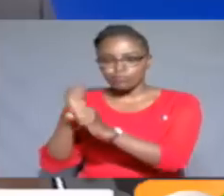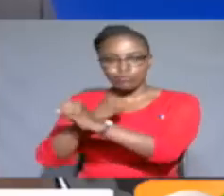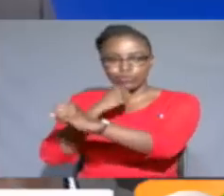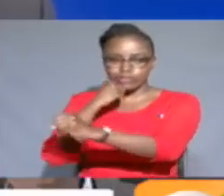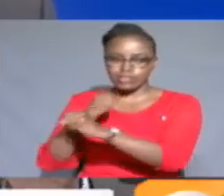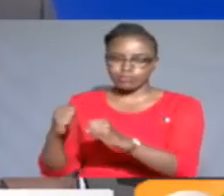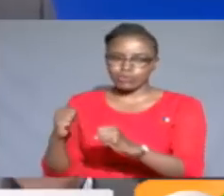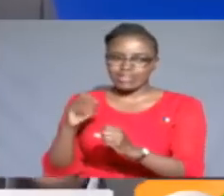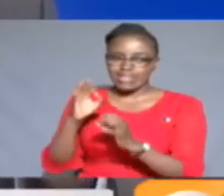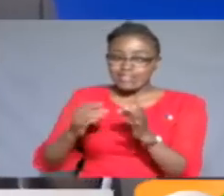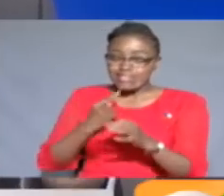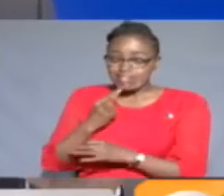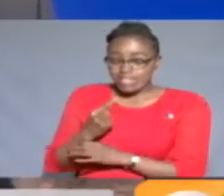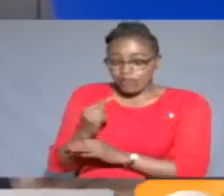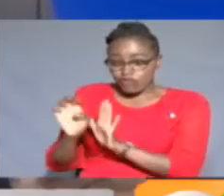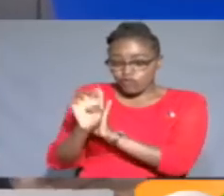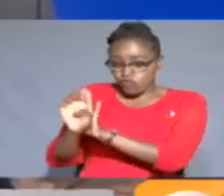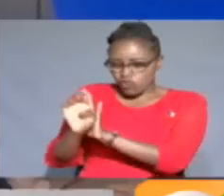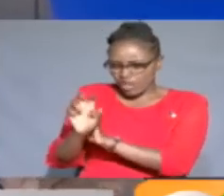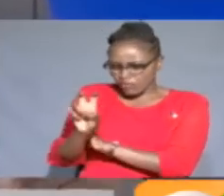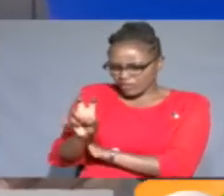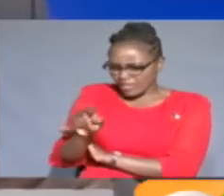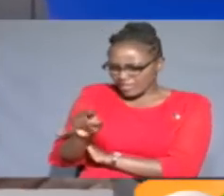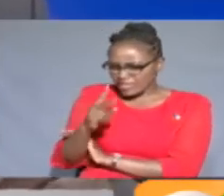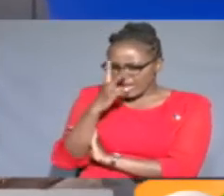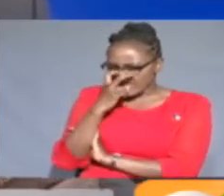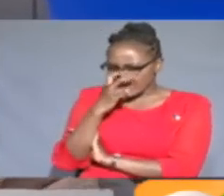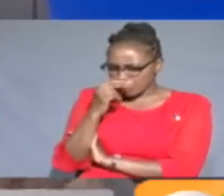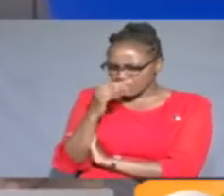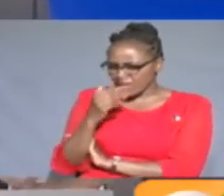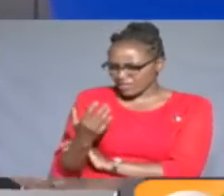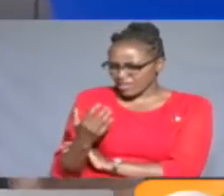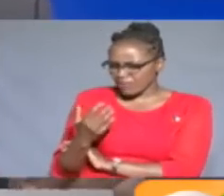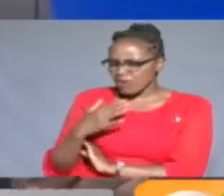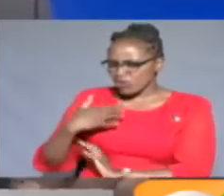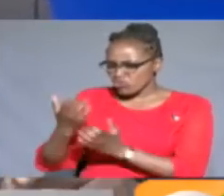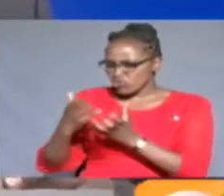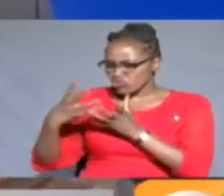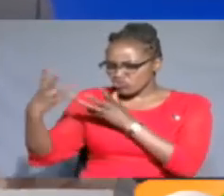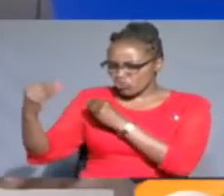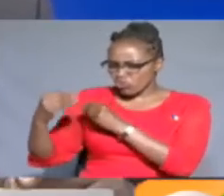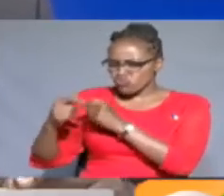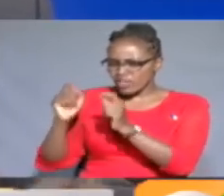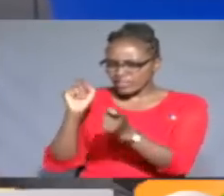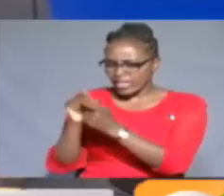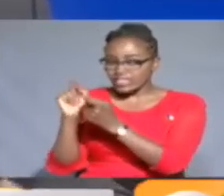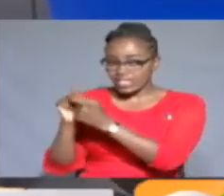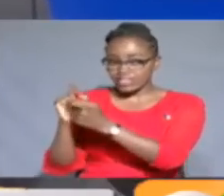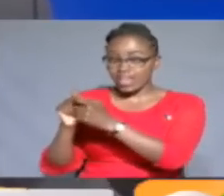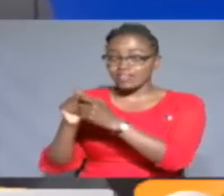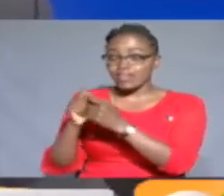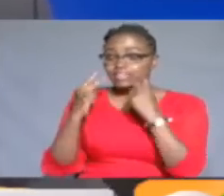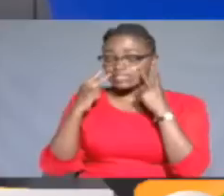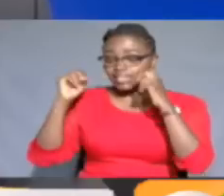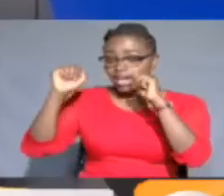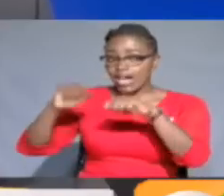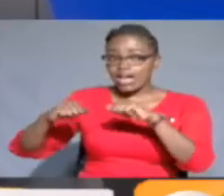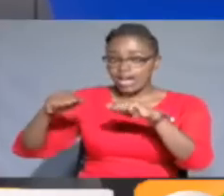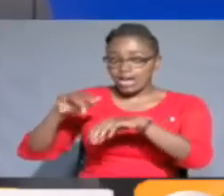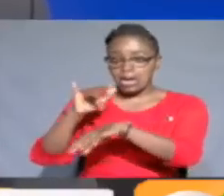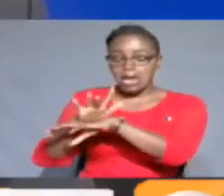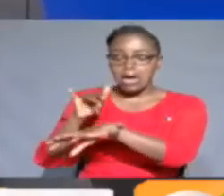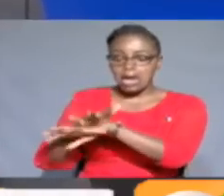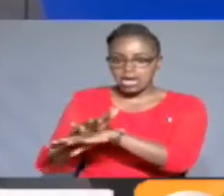just say that, less that looks suspicious to me, you may need to go ahead and be seen, it will be seen very